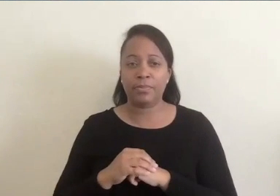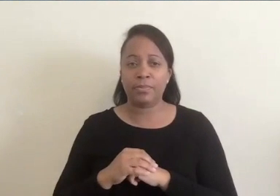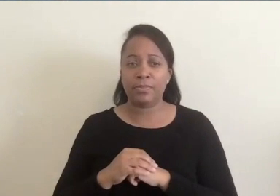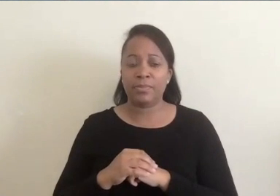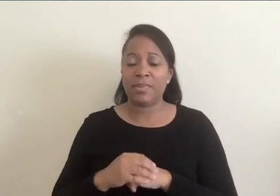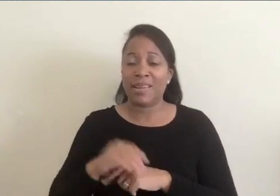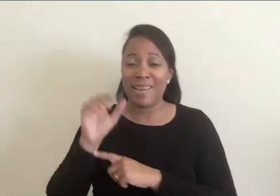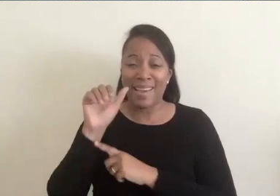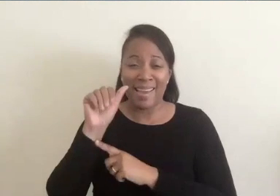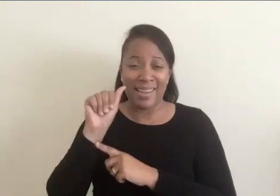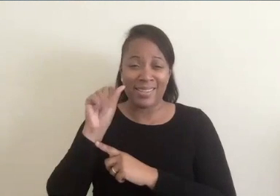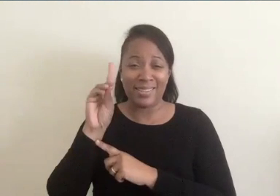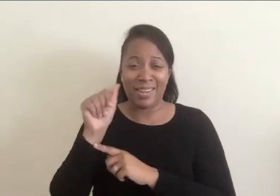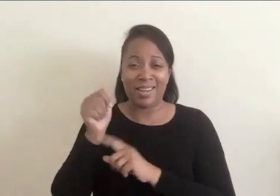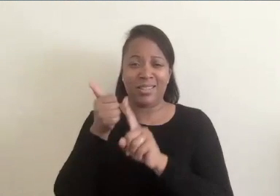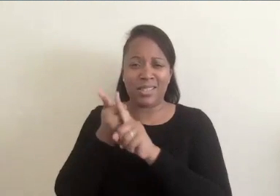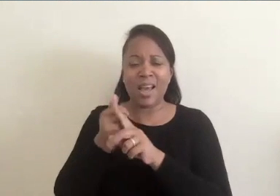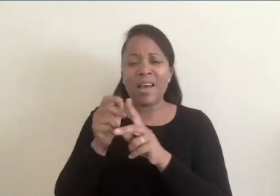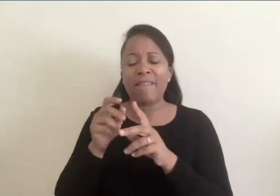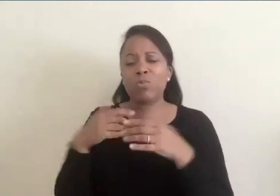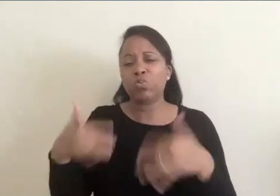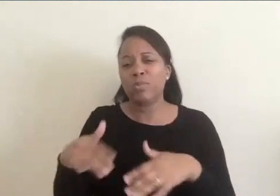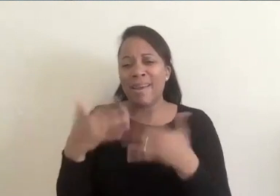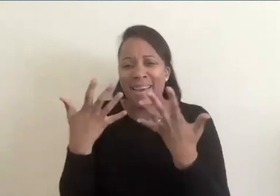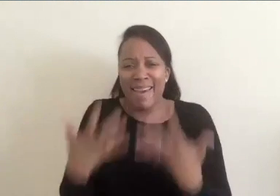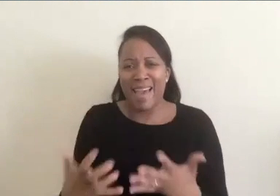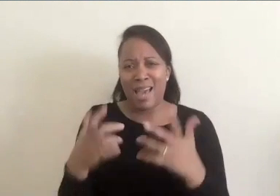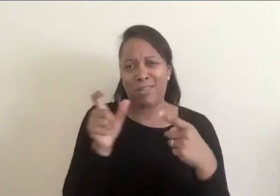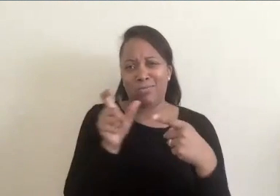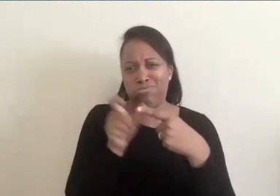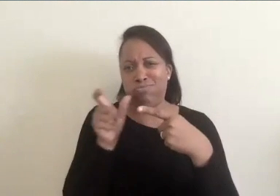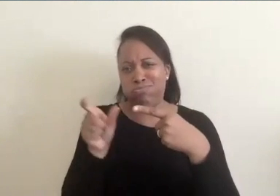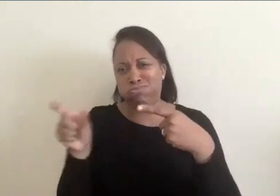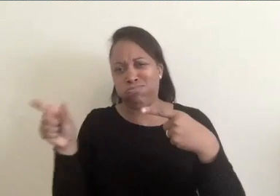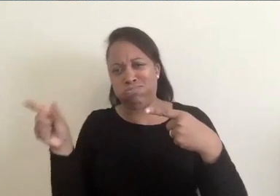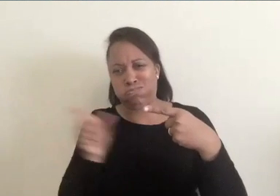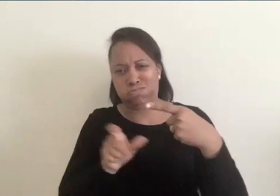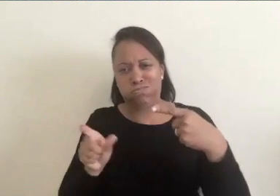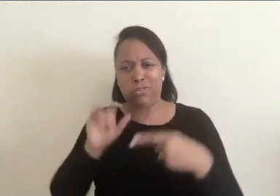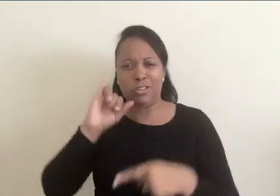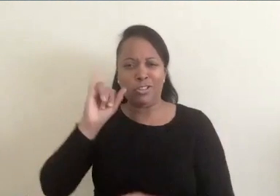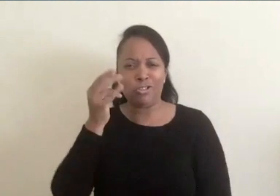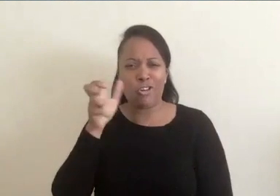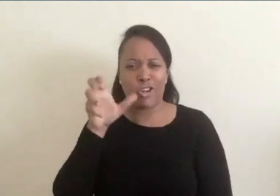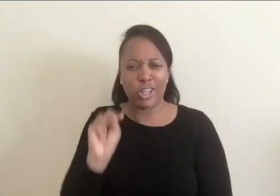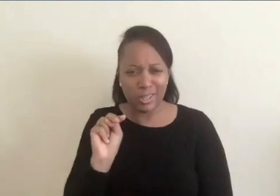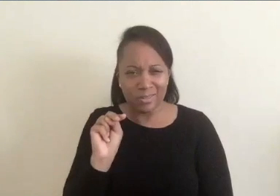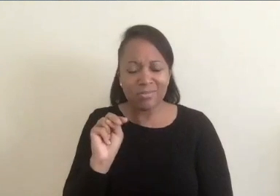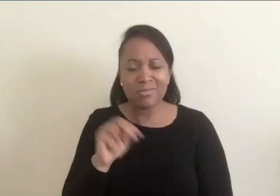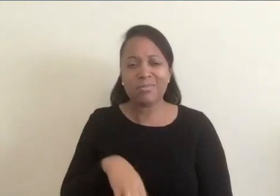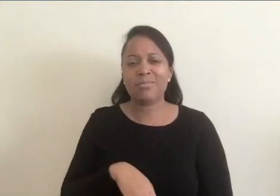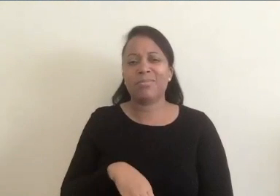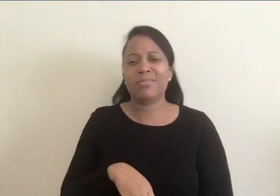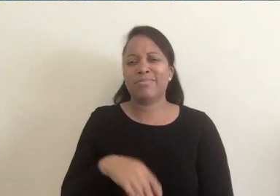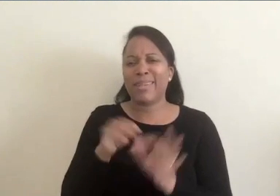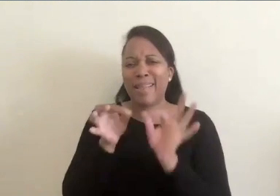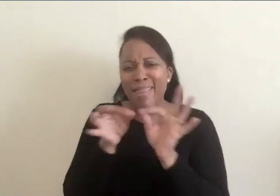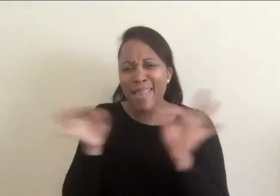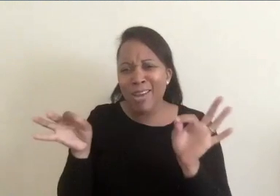ADA is very jargon related. There are lots of terms here, lots of